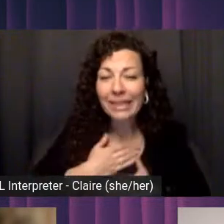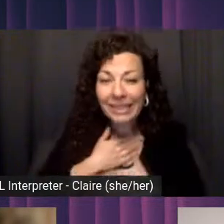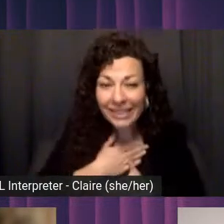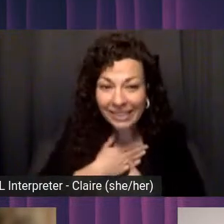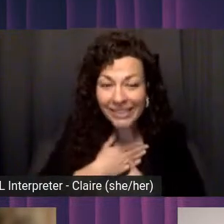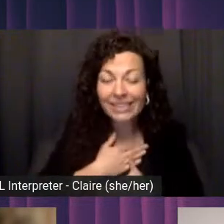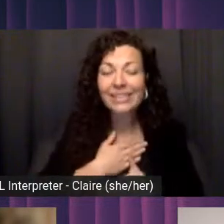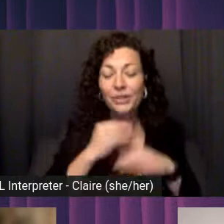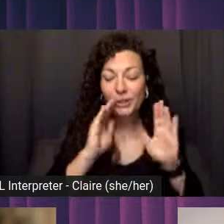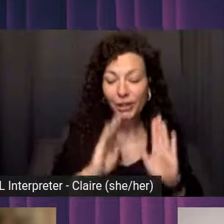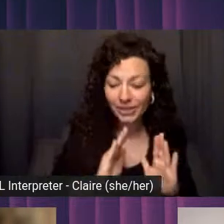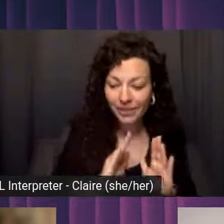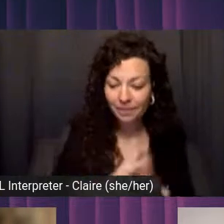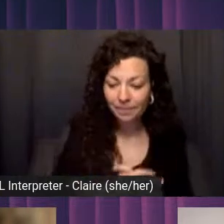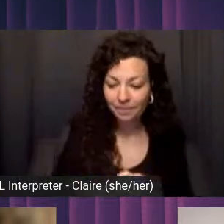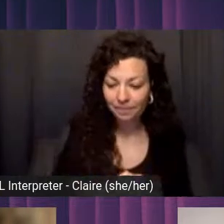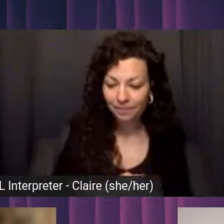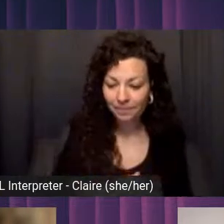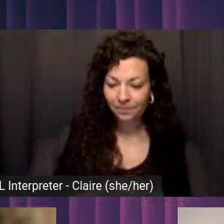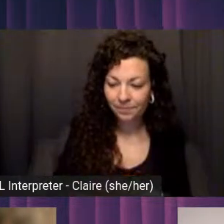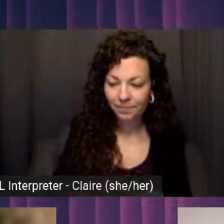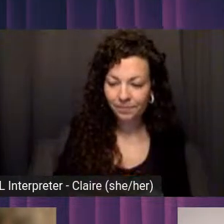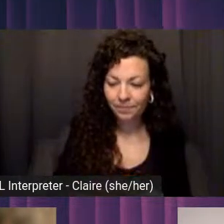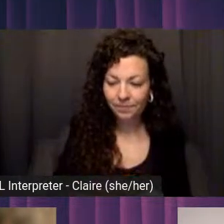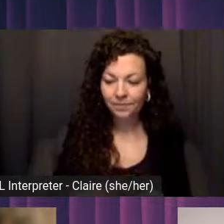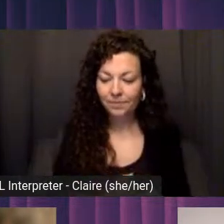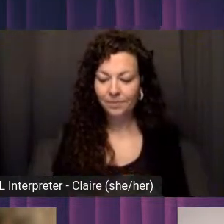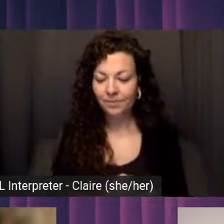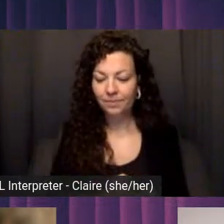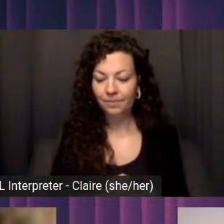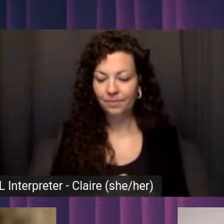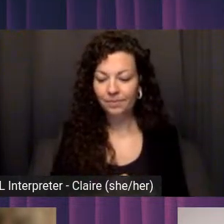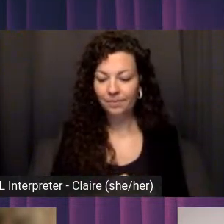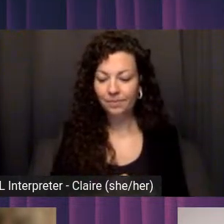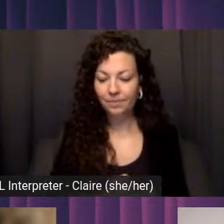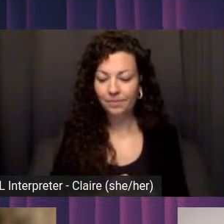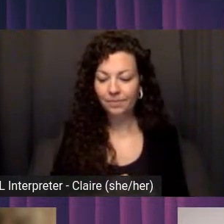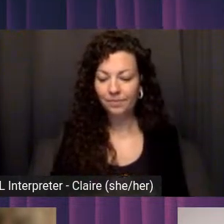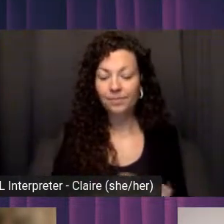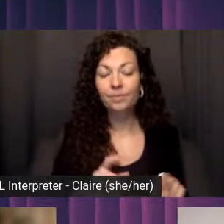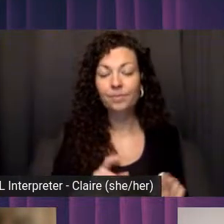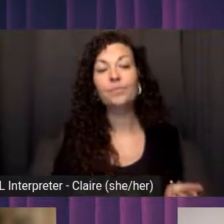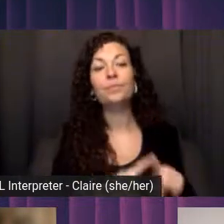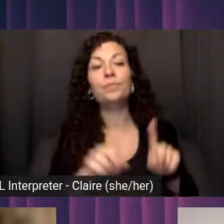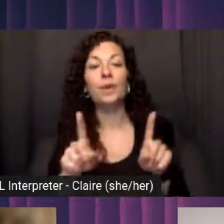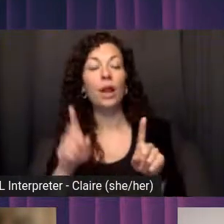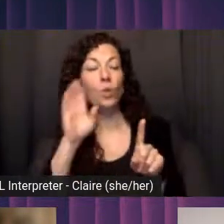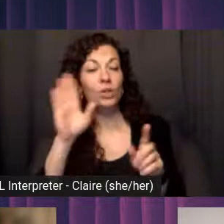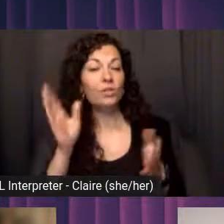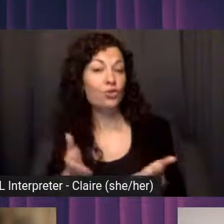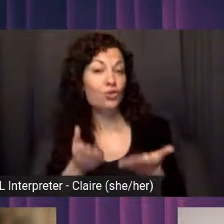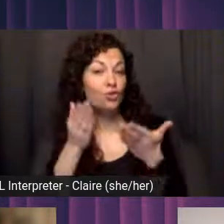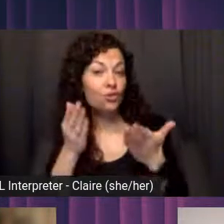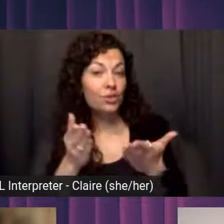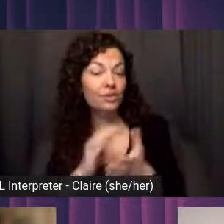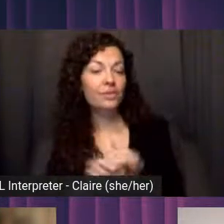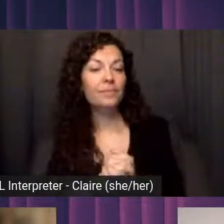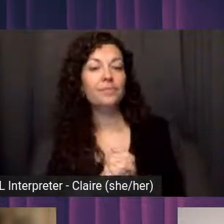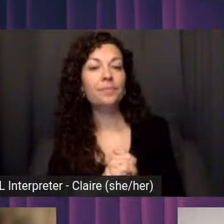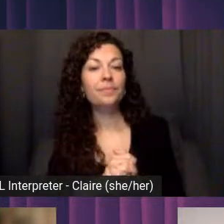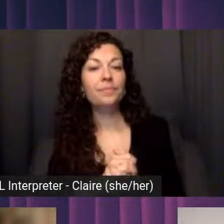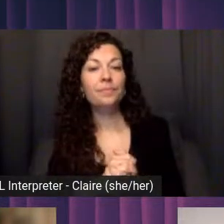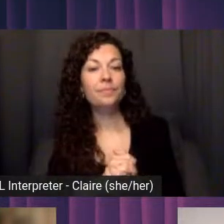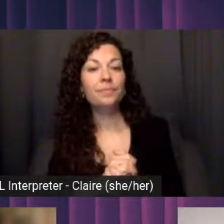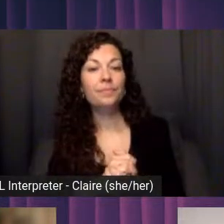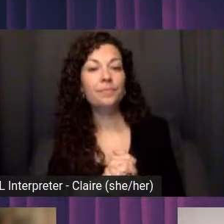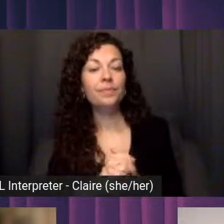that I would suggest. One, vote if you are able, or help